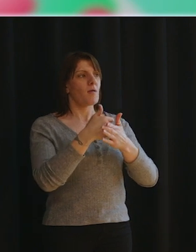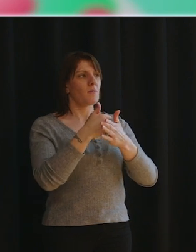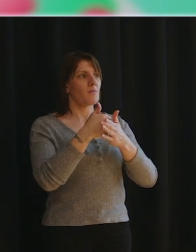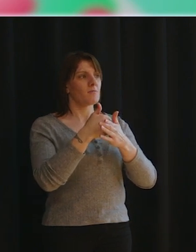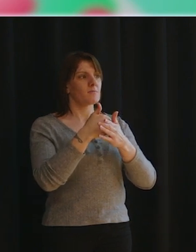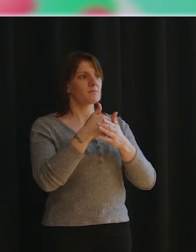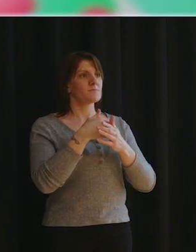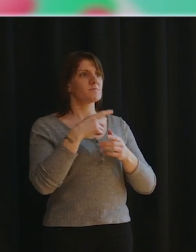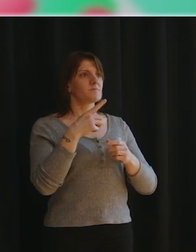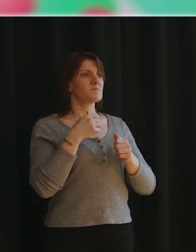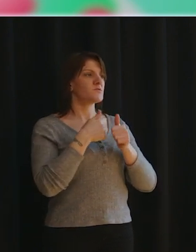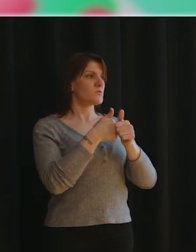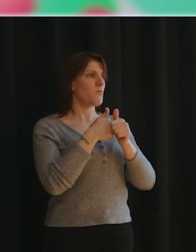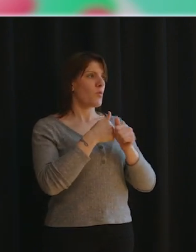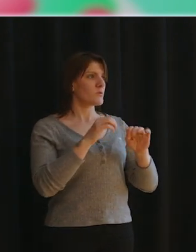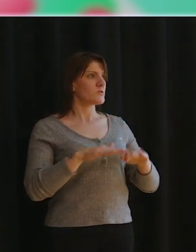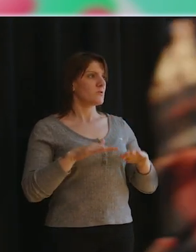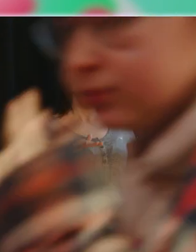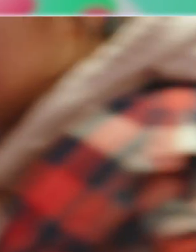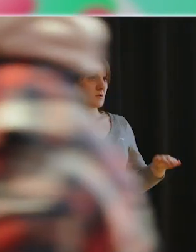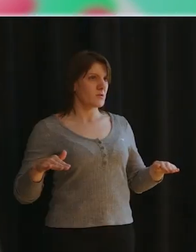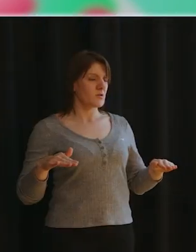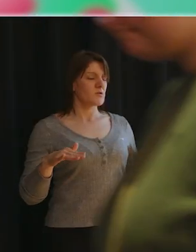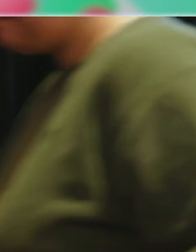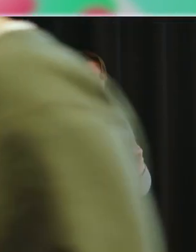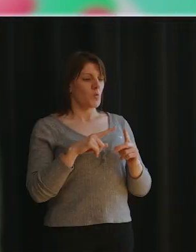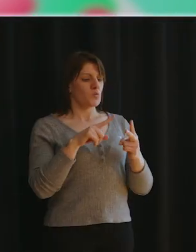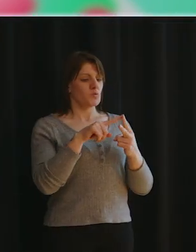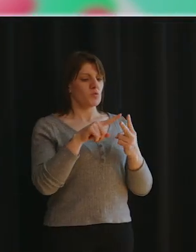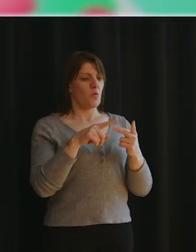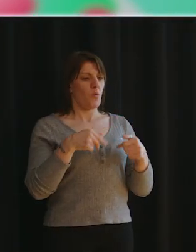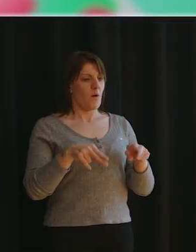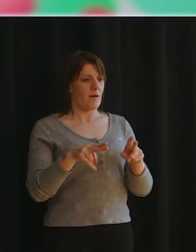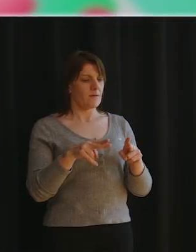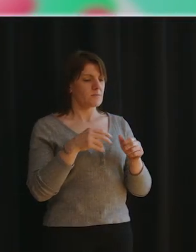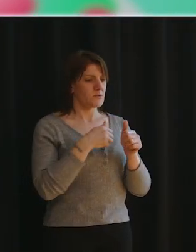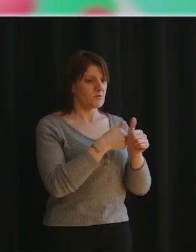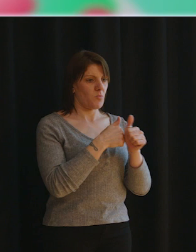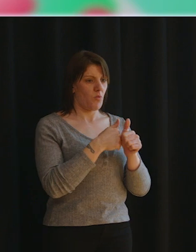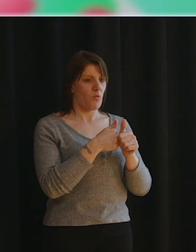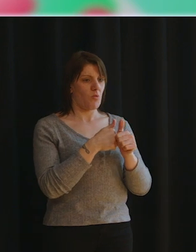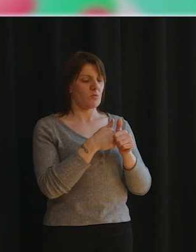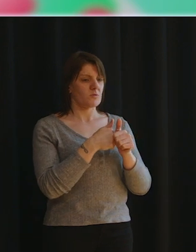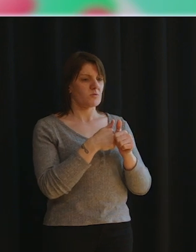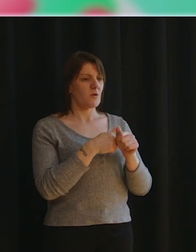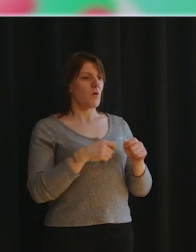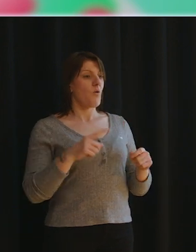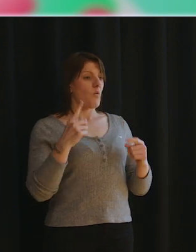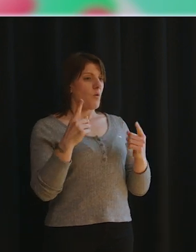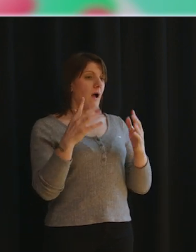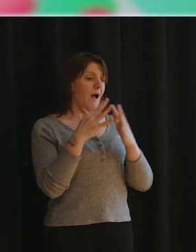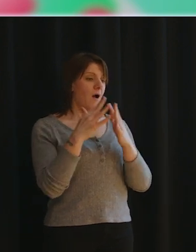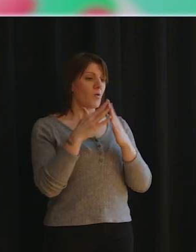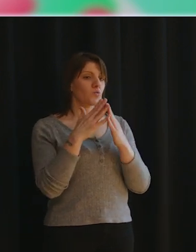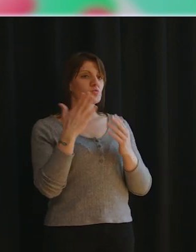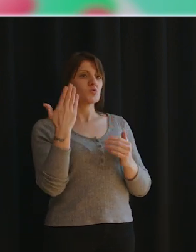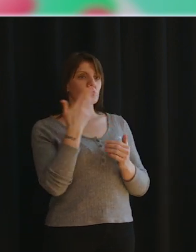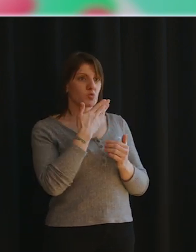support approach in two ways. One is conceptually how schools